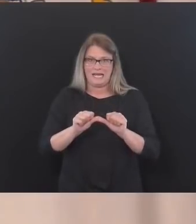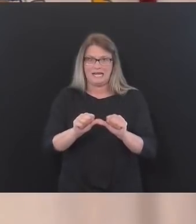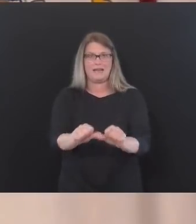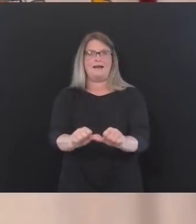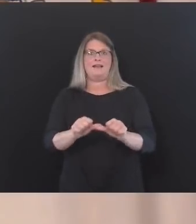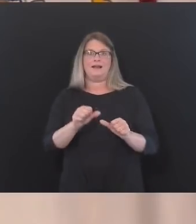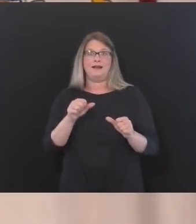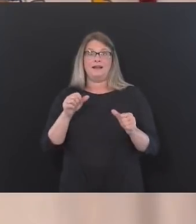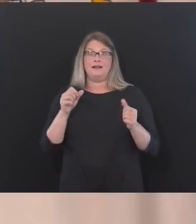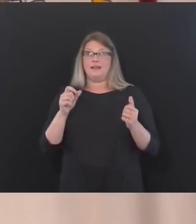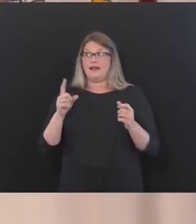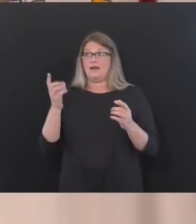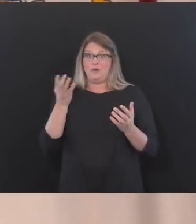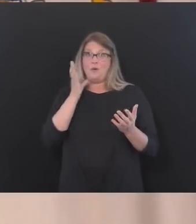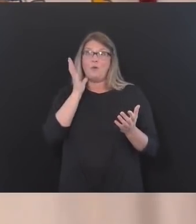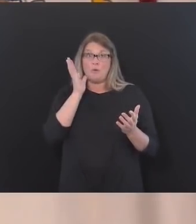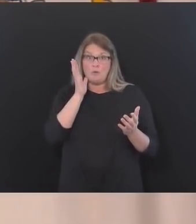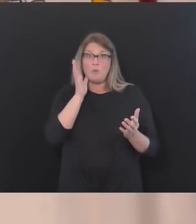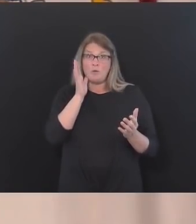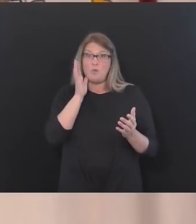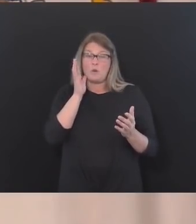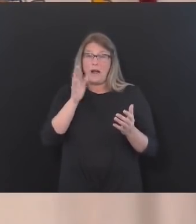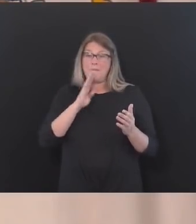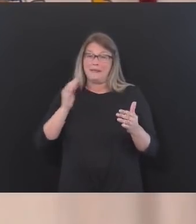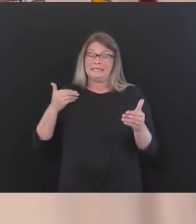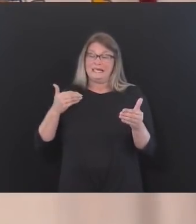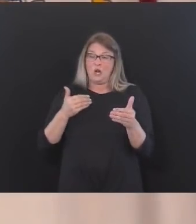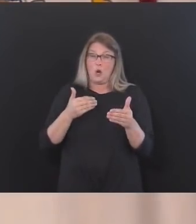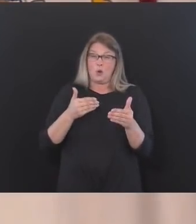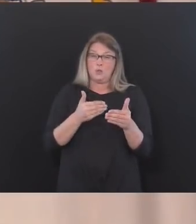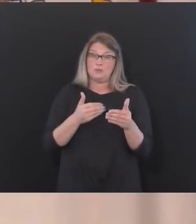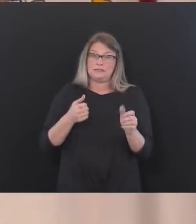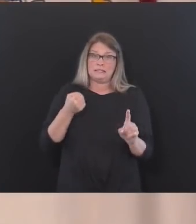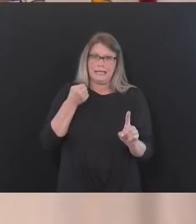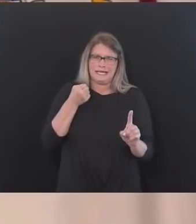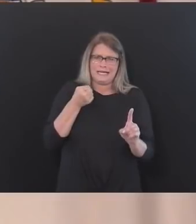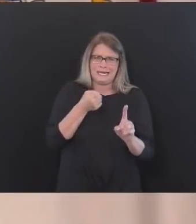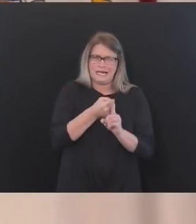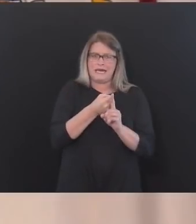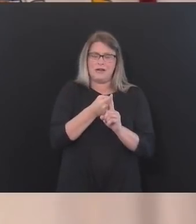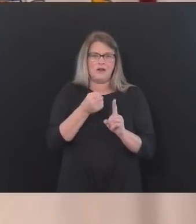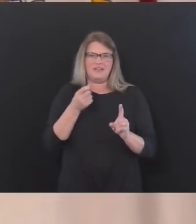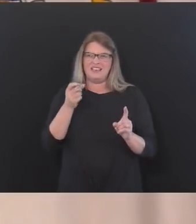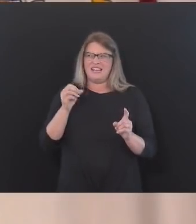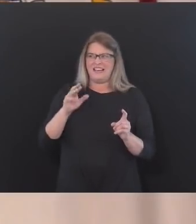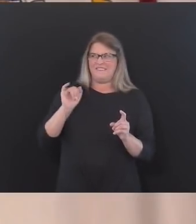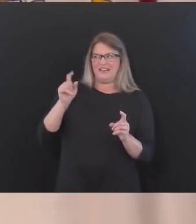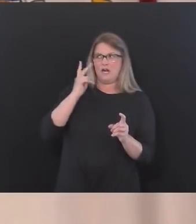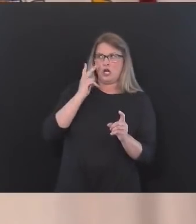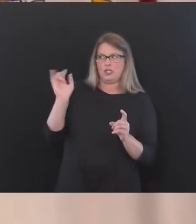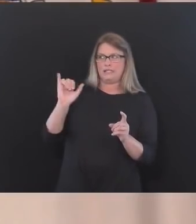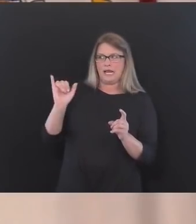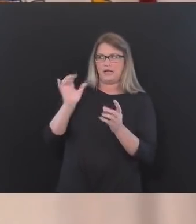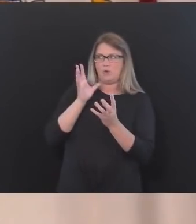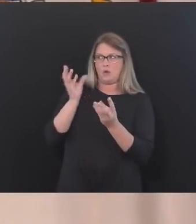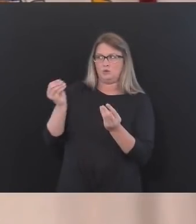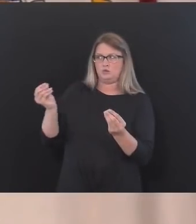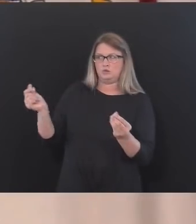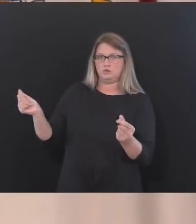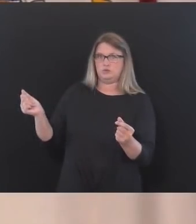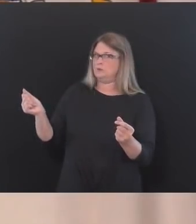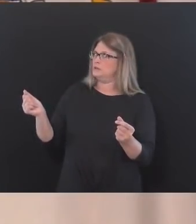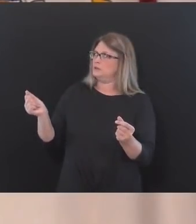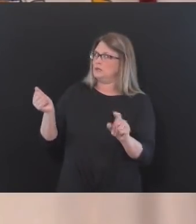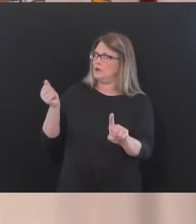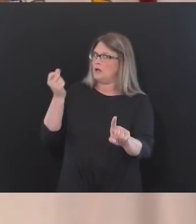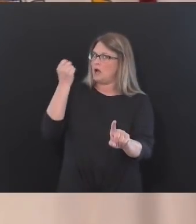either close upon us, or in some places it's even looking like it's fading away. We're